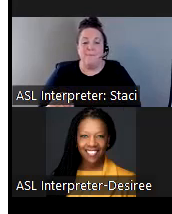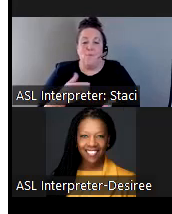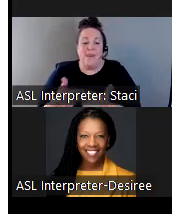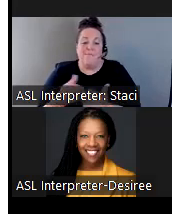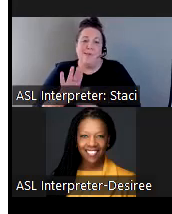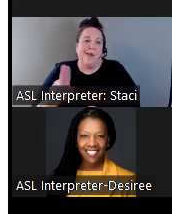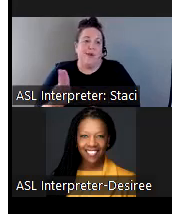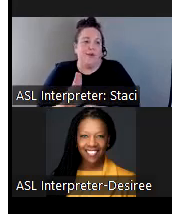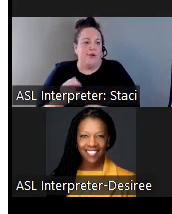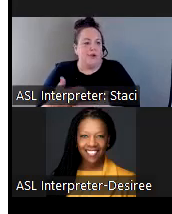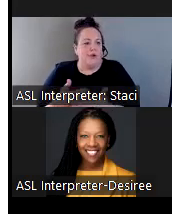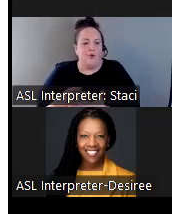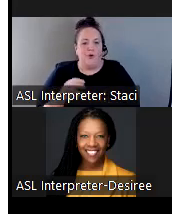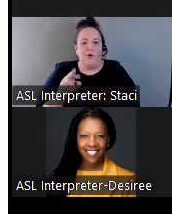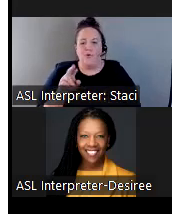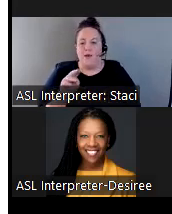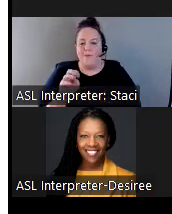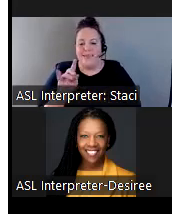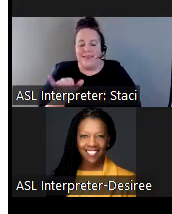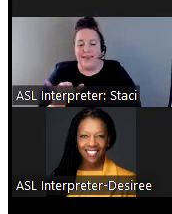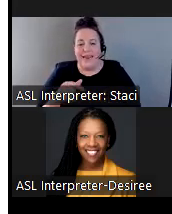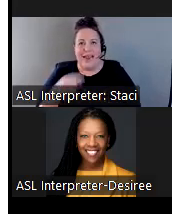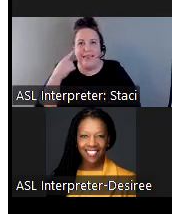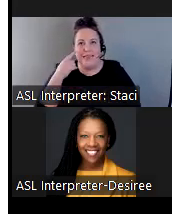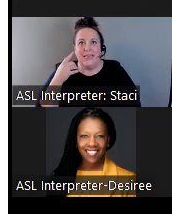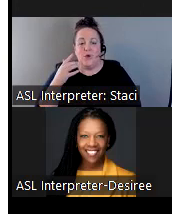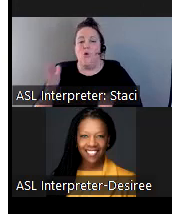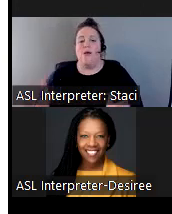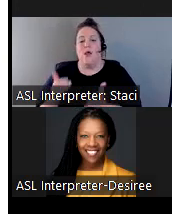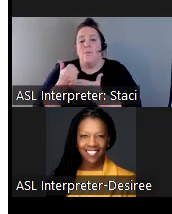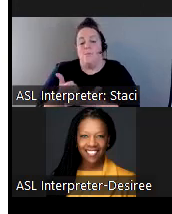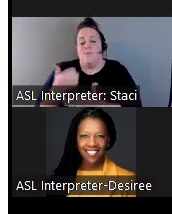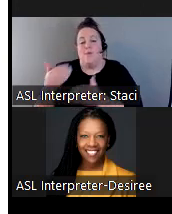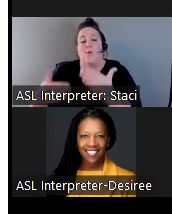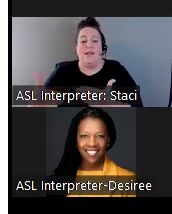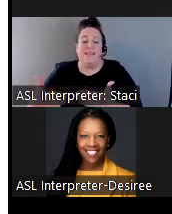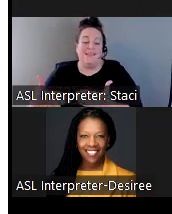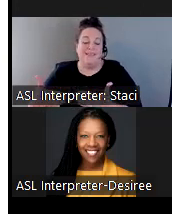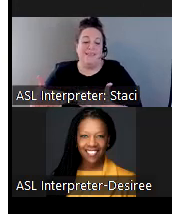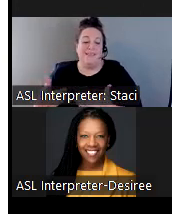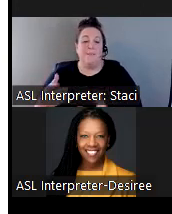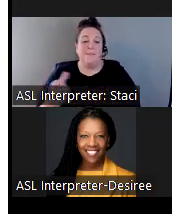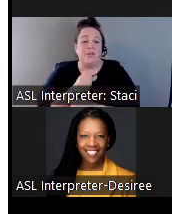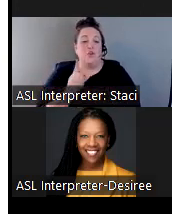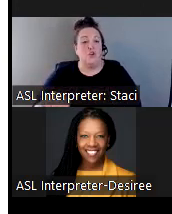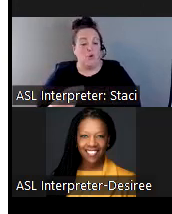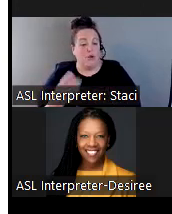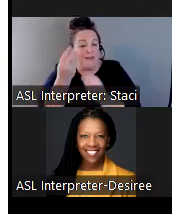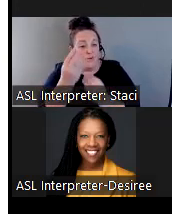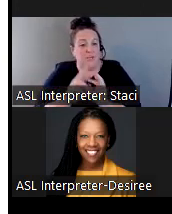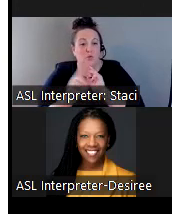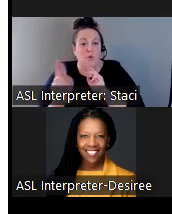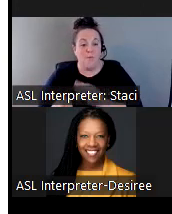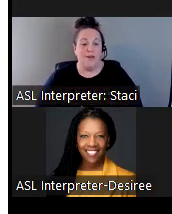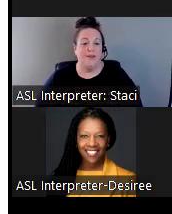is, Revity, I think it is, and they will help you get through the process and make sure your information is reported.